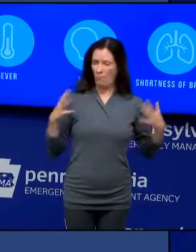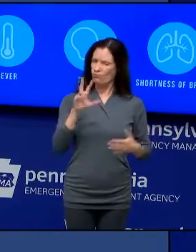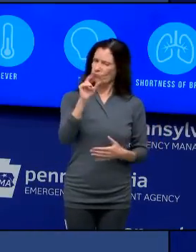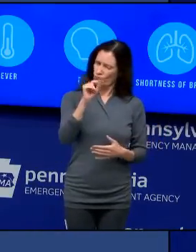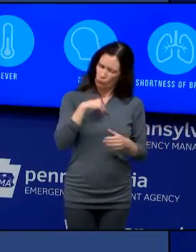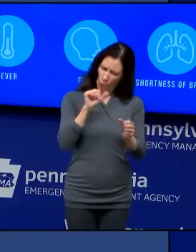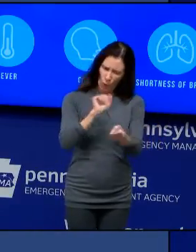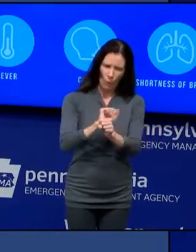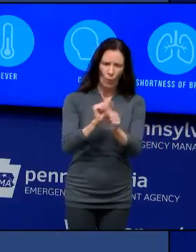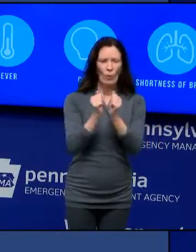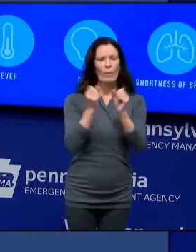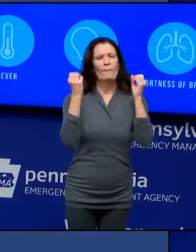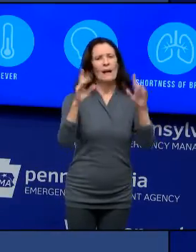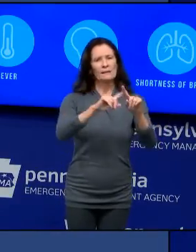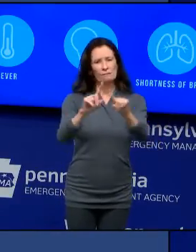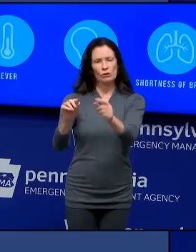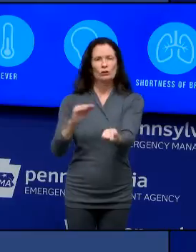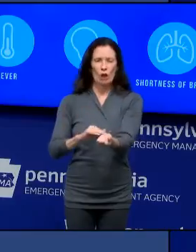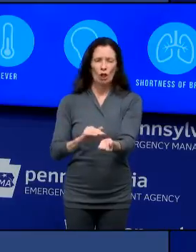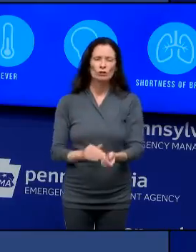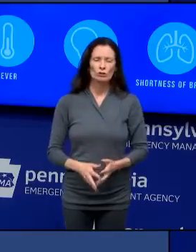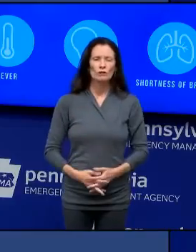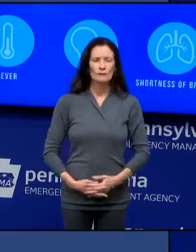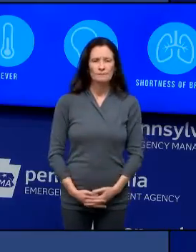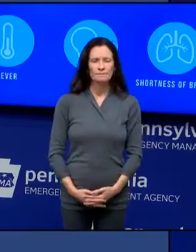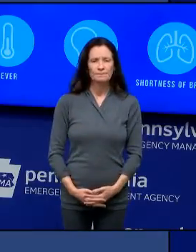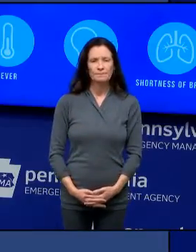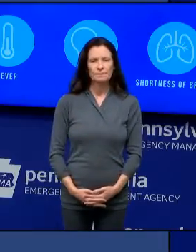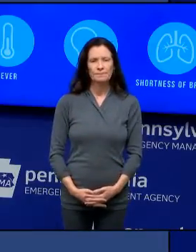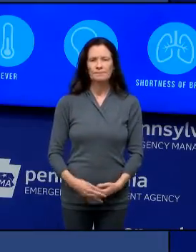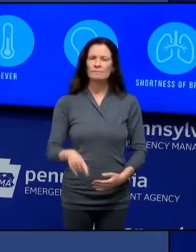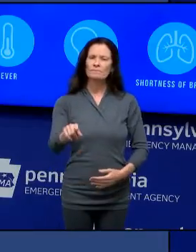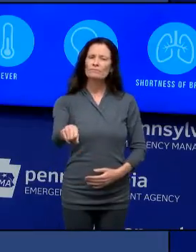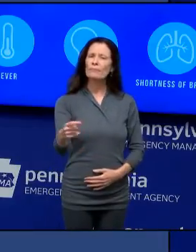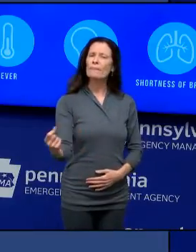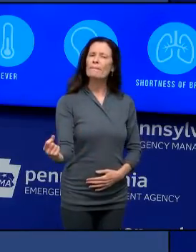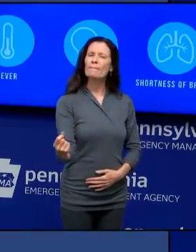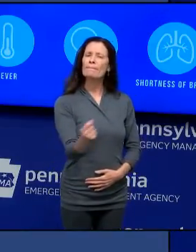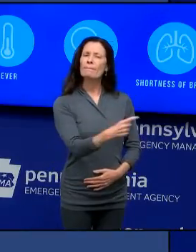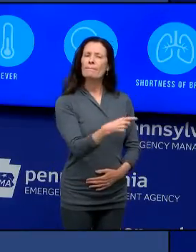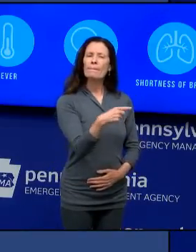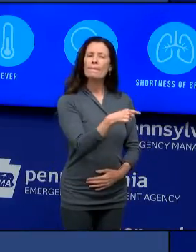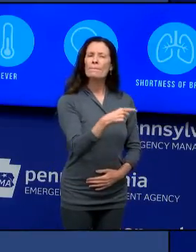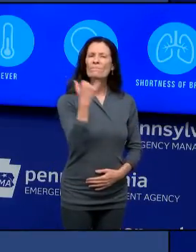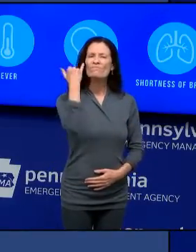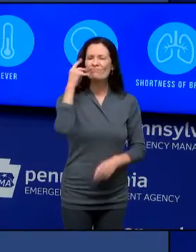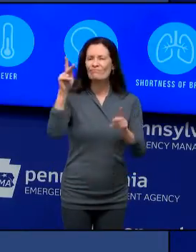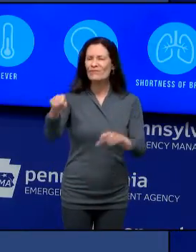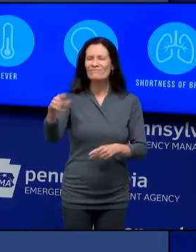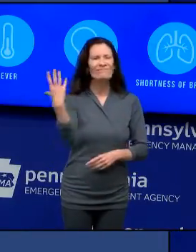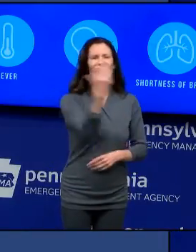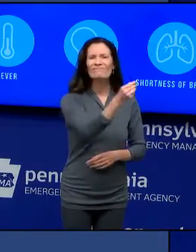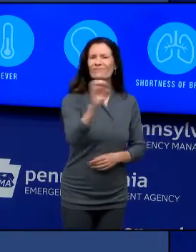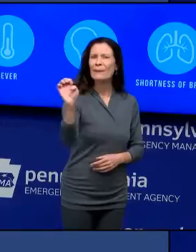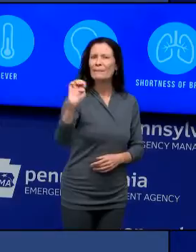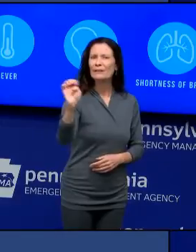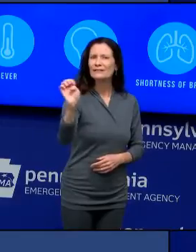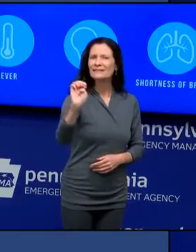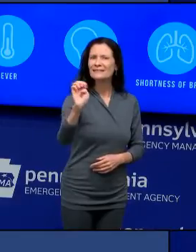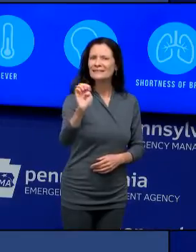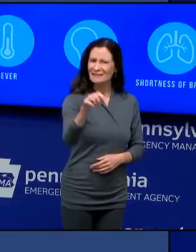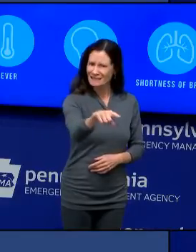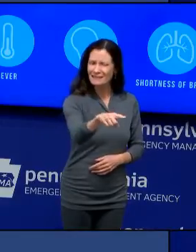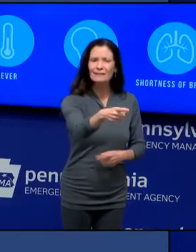COVID-19. However, because she was sent home instead of being admitted, the hospital held on to the test and never sent it to a lab. Is that a